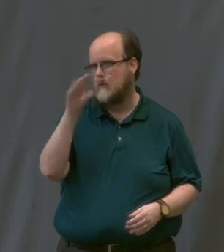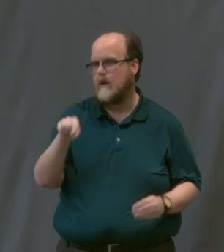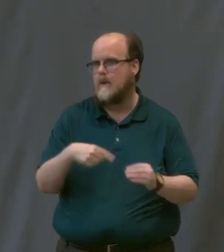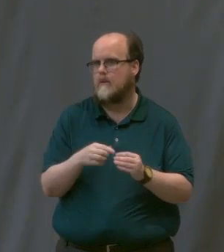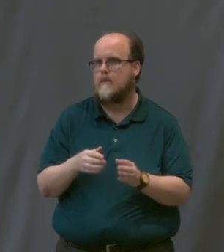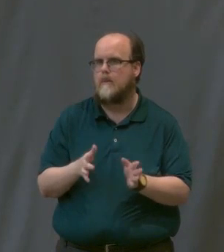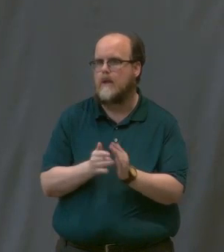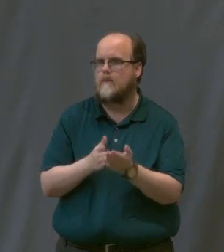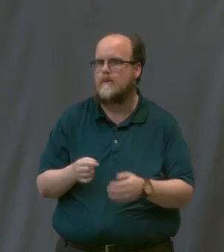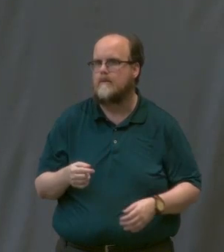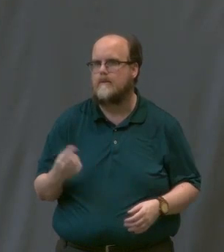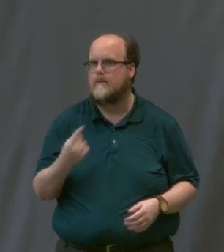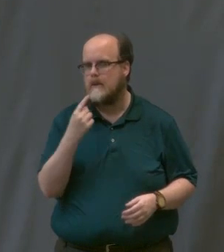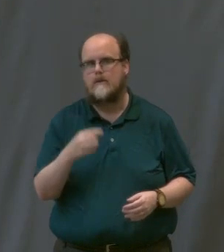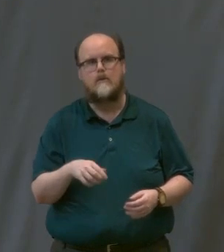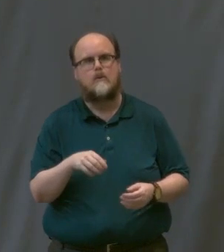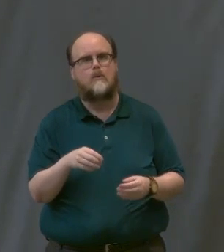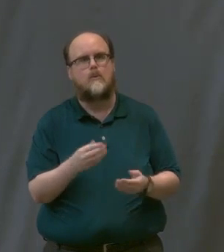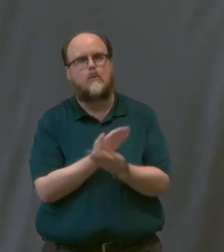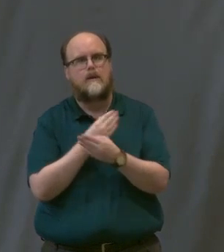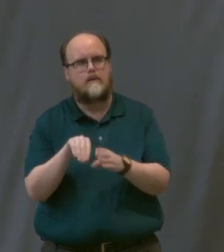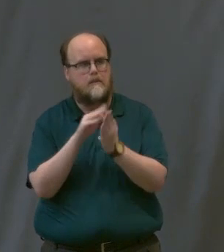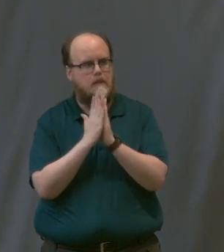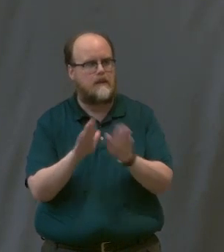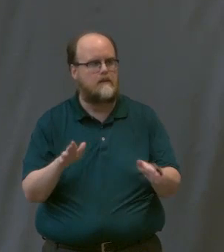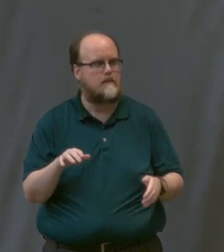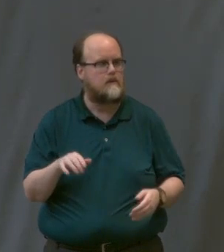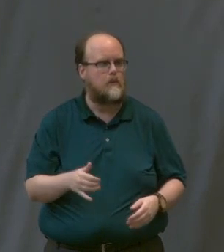says, rest in peace. Number one, is that our place